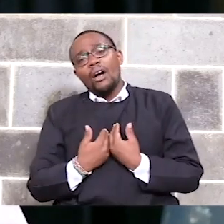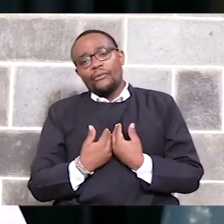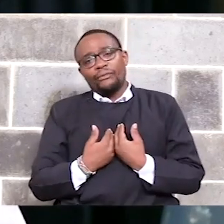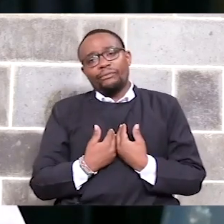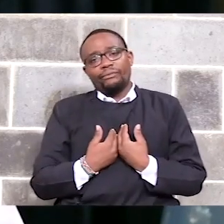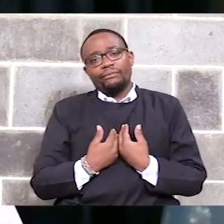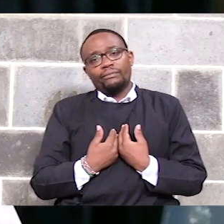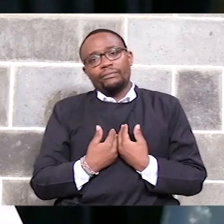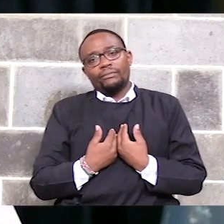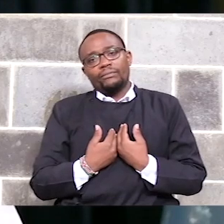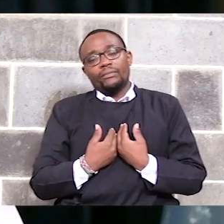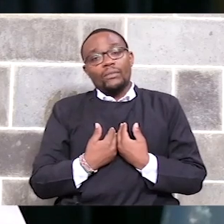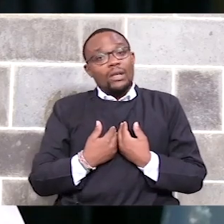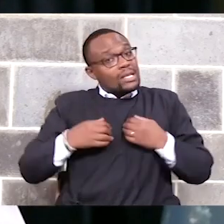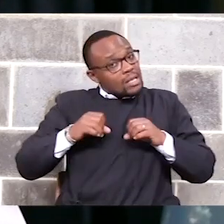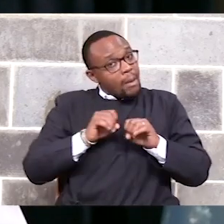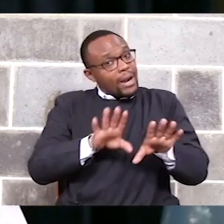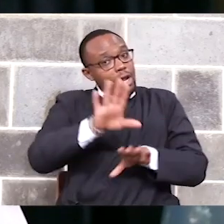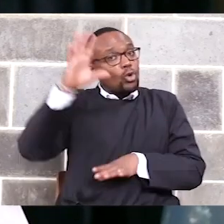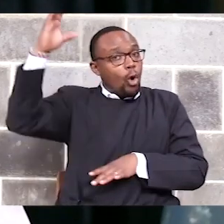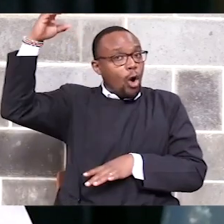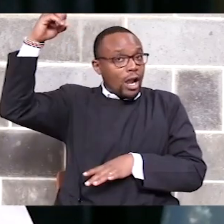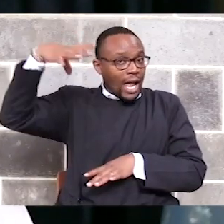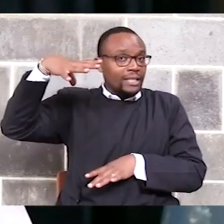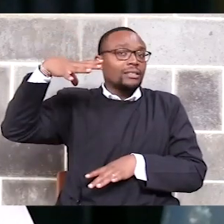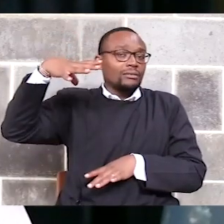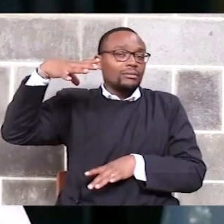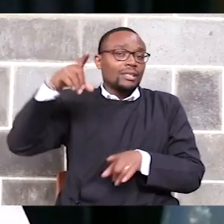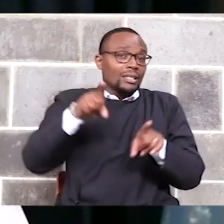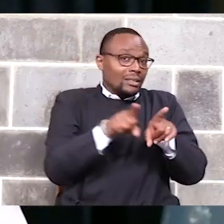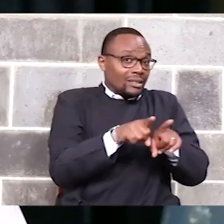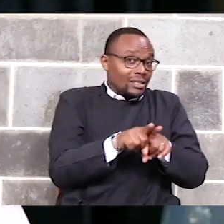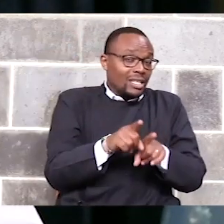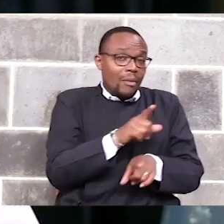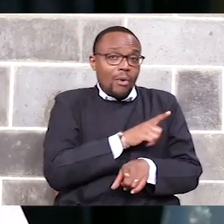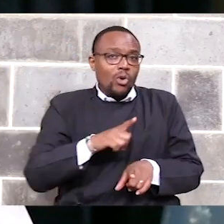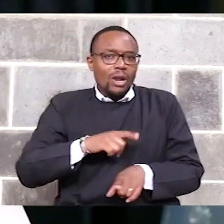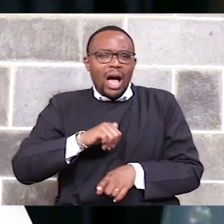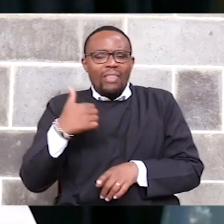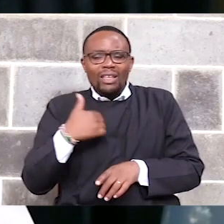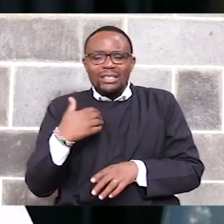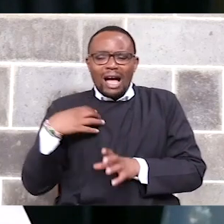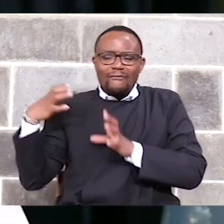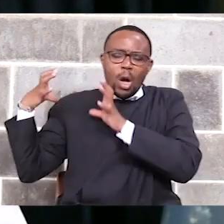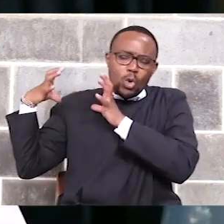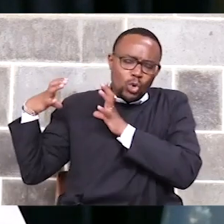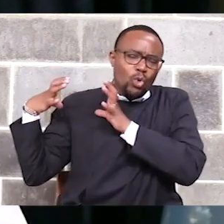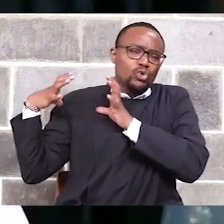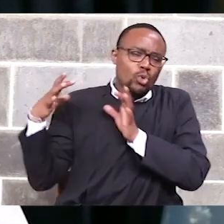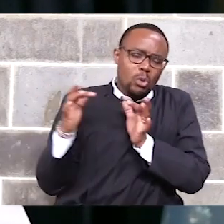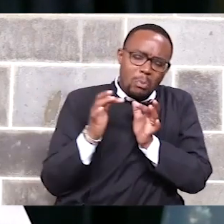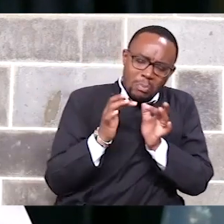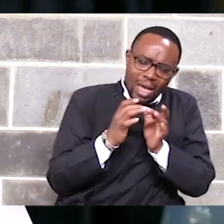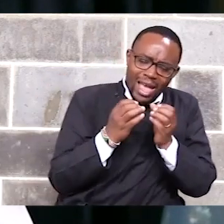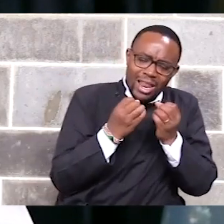shine in their areas of addictions, Lord. We pray that, Lord, those who are carrying loads of pain, that, Lord, you shall release